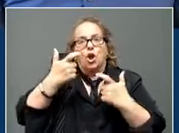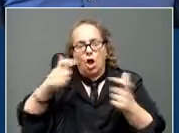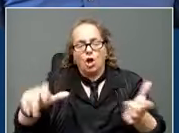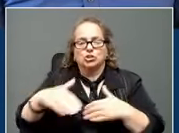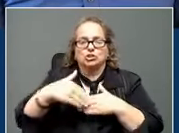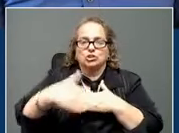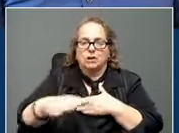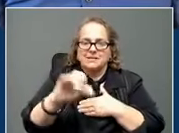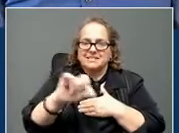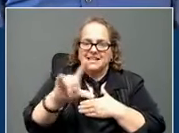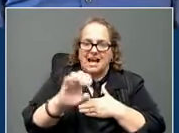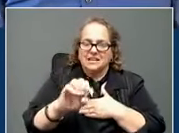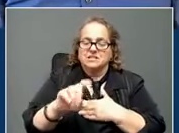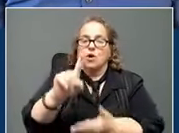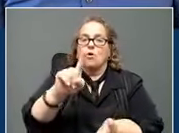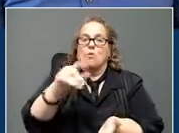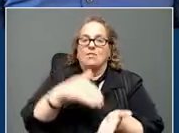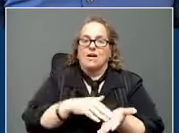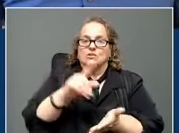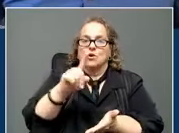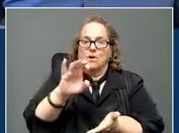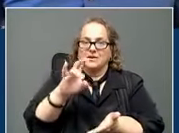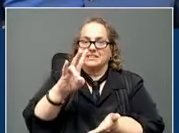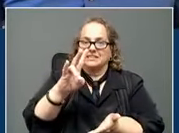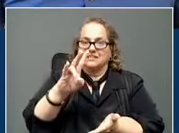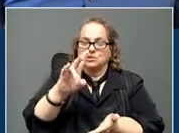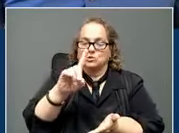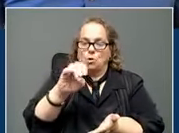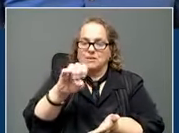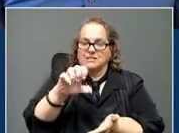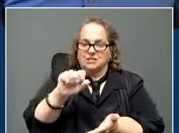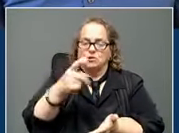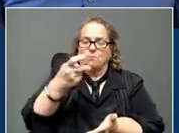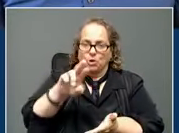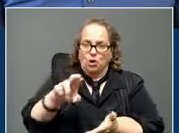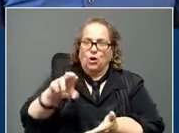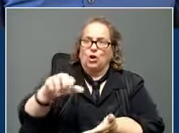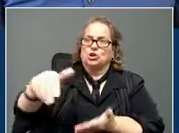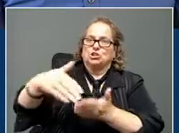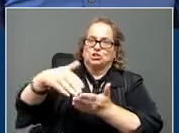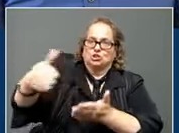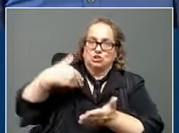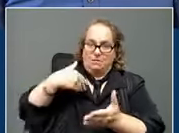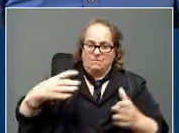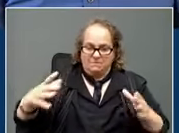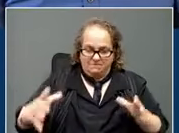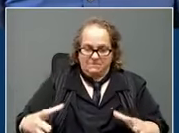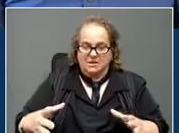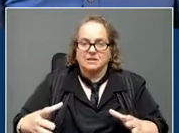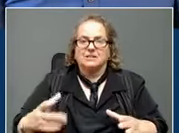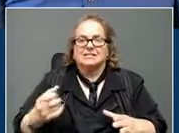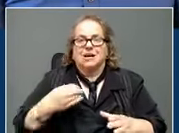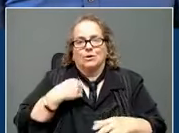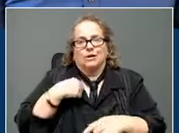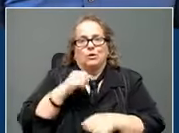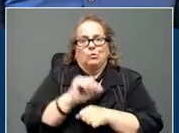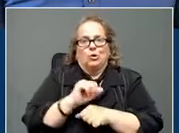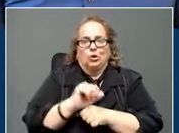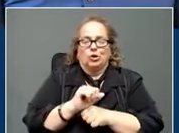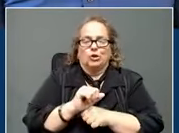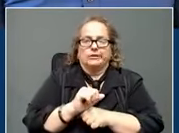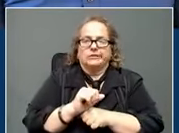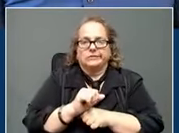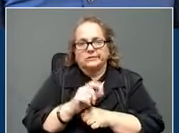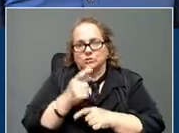it's 1,170 doses per shipment. That being said, we're working actively to try to